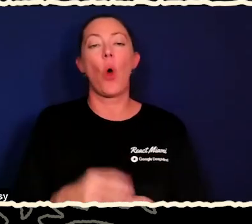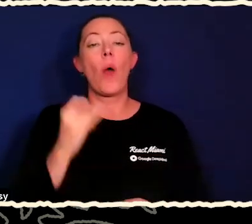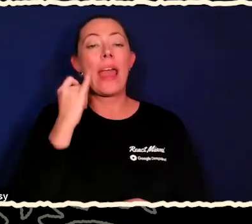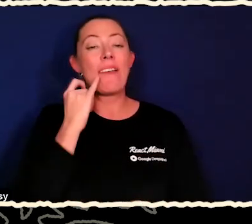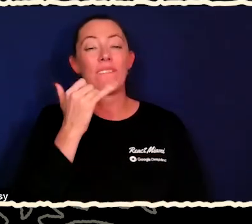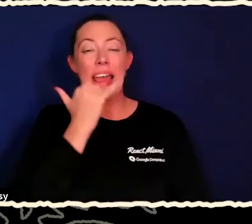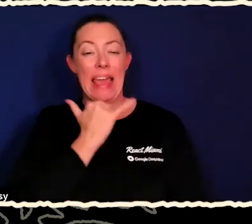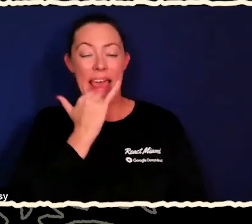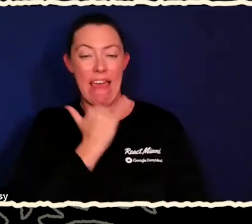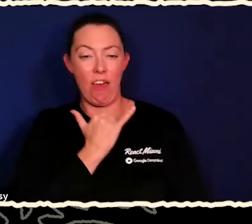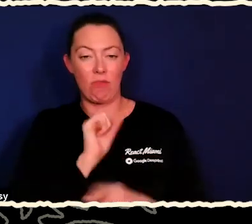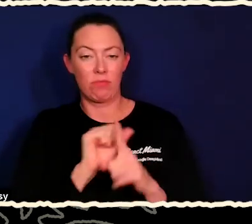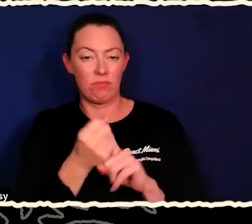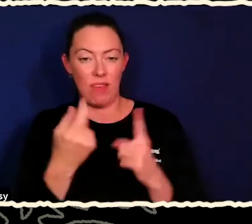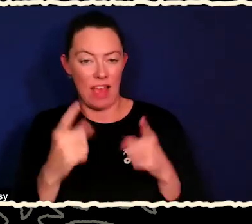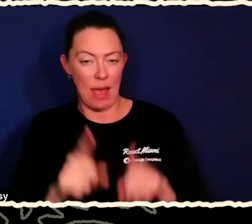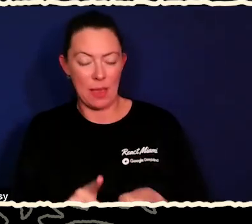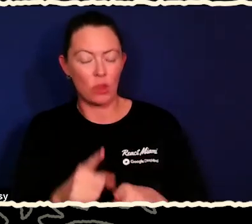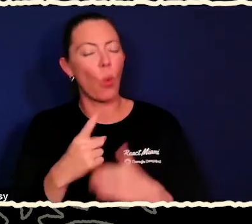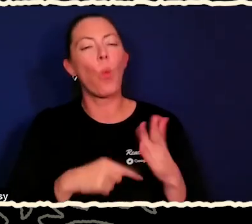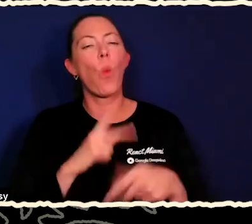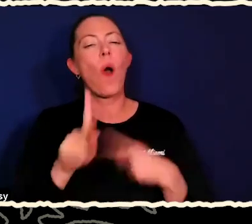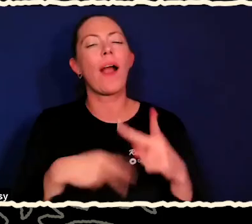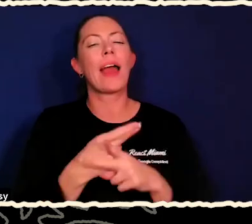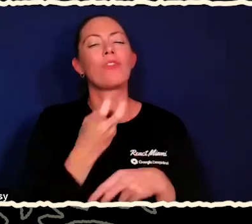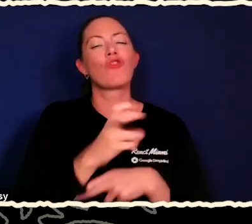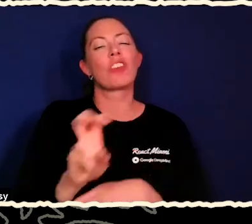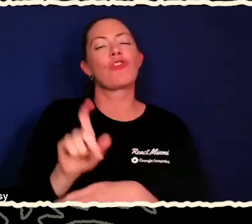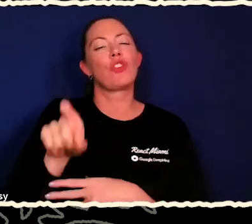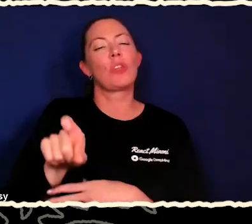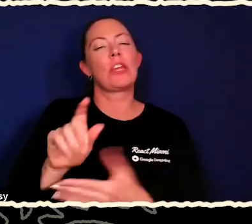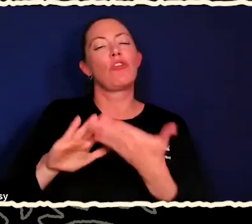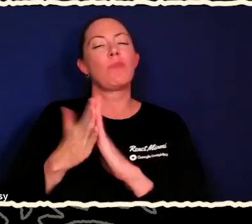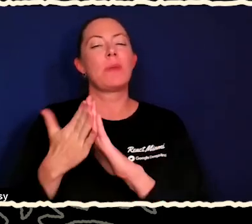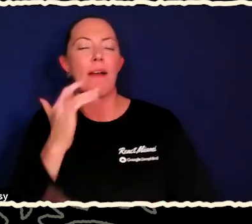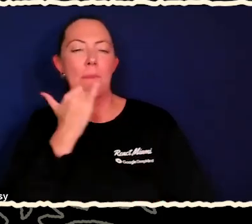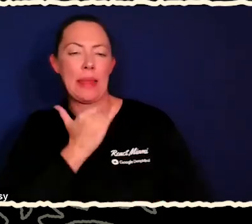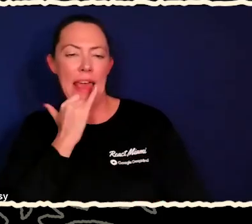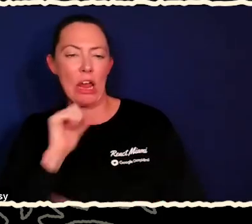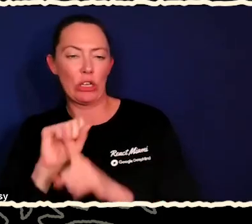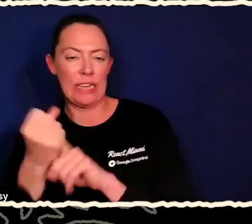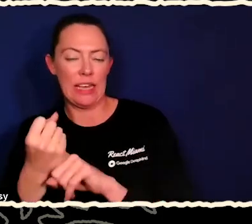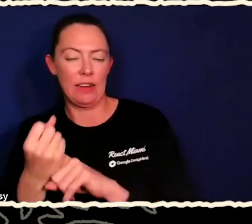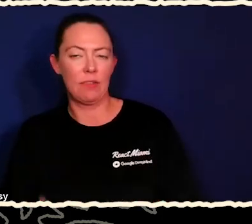example. What transition would it take for it to go to the error state?